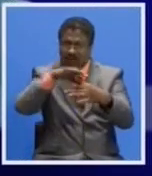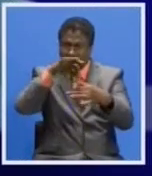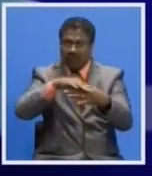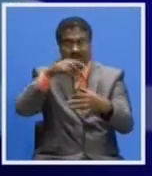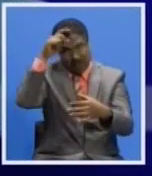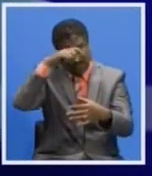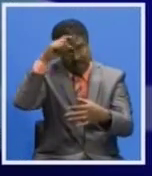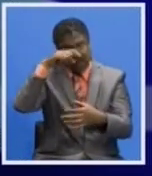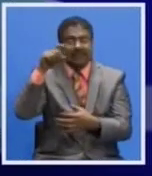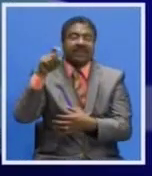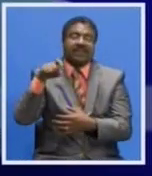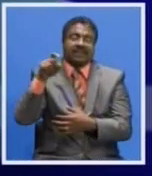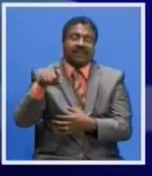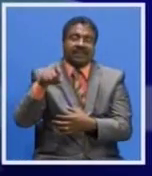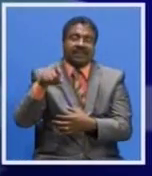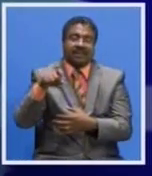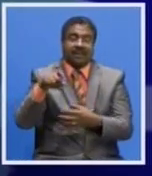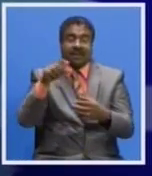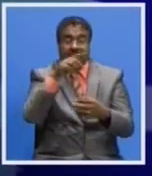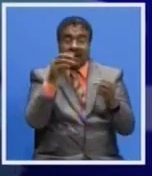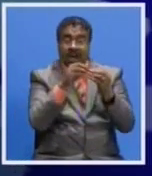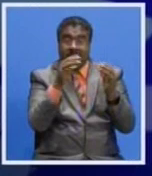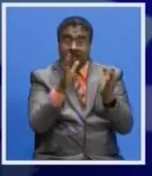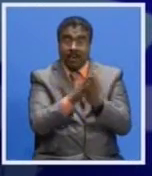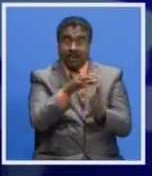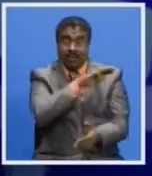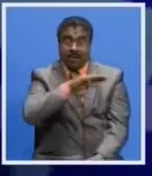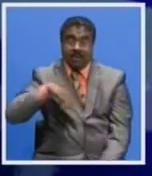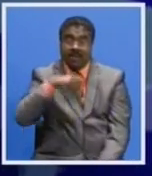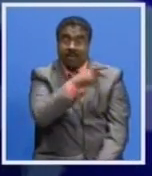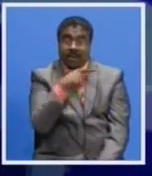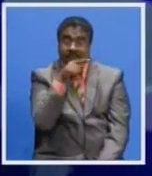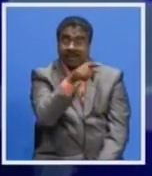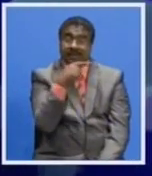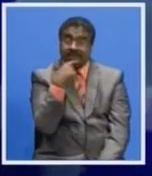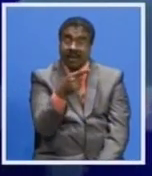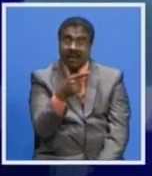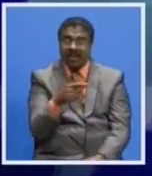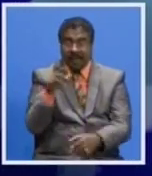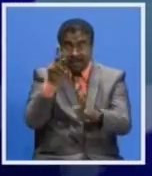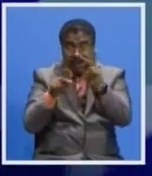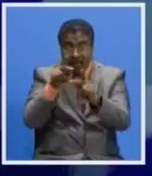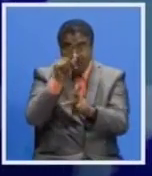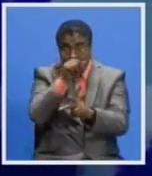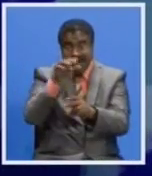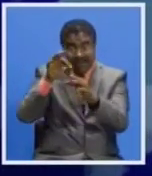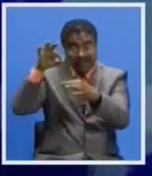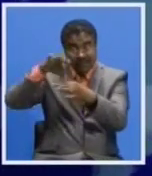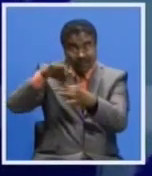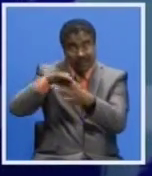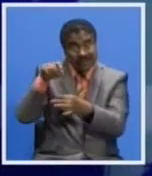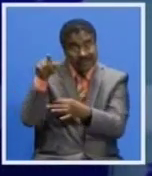Central Member of Parliament Tutwa Nguluve said Katuba constituency will change if people vote for the PF